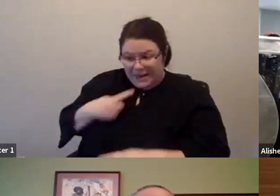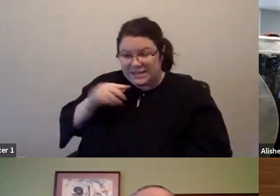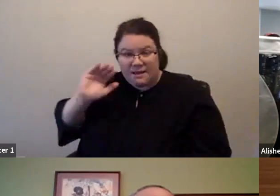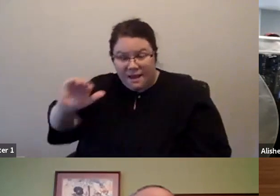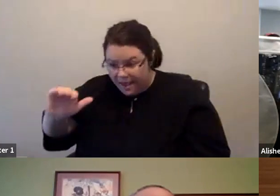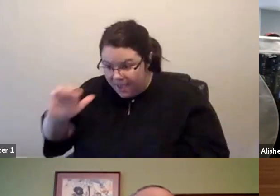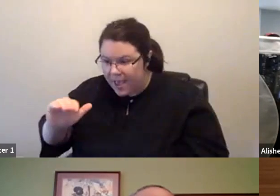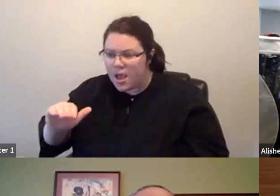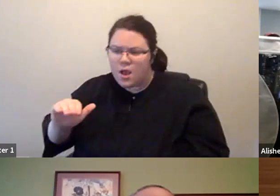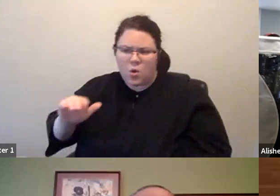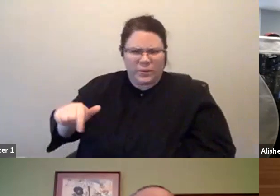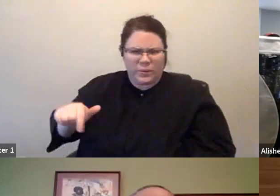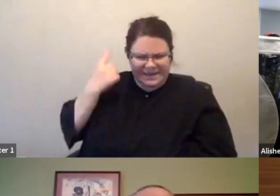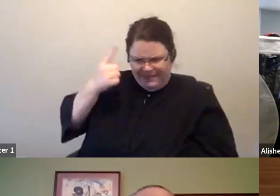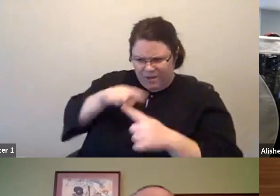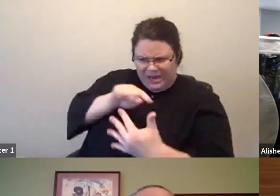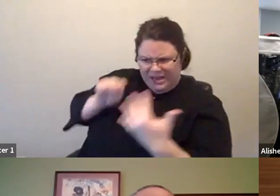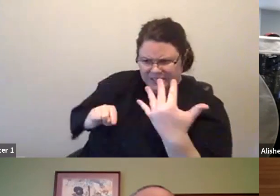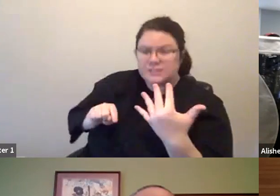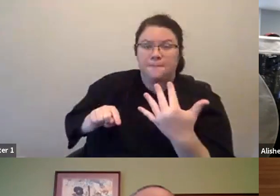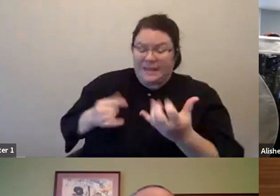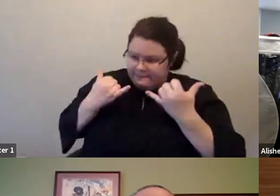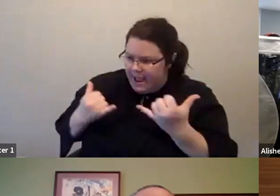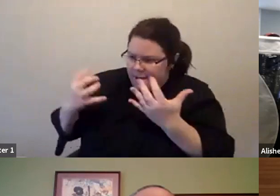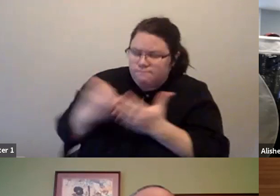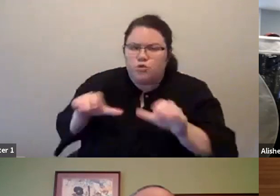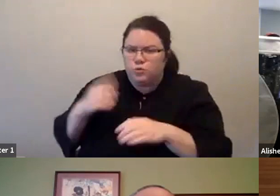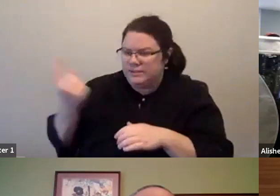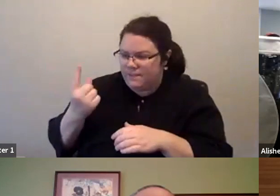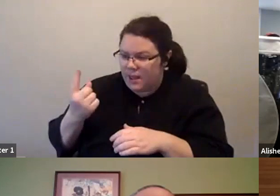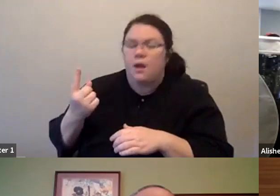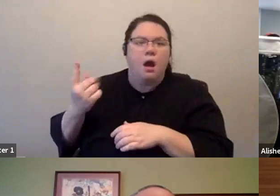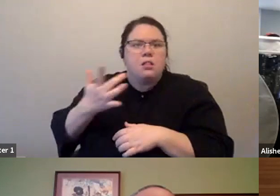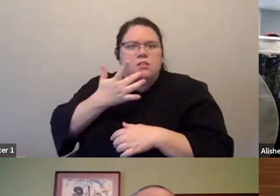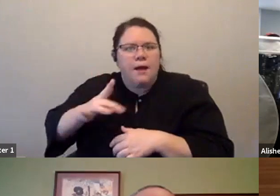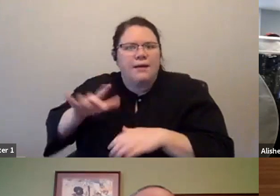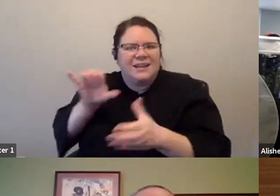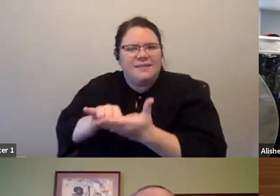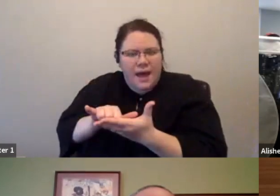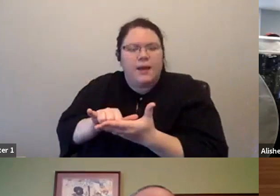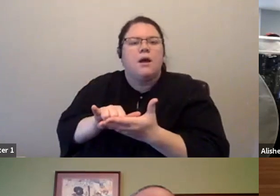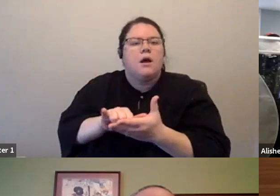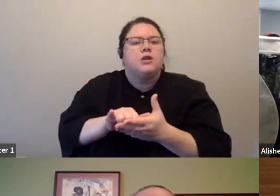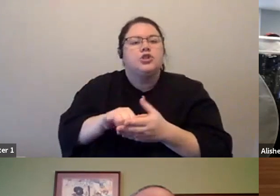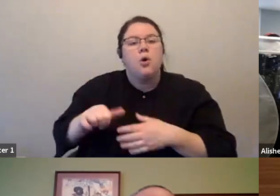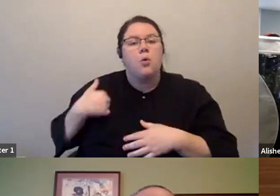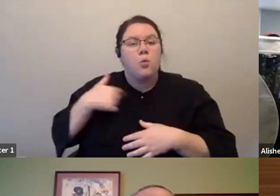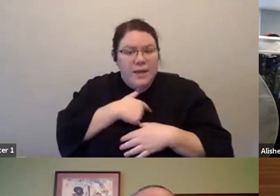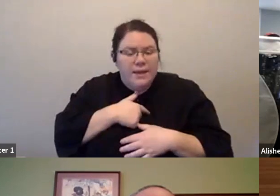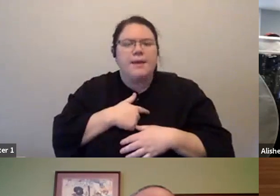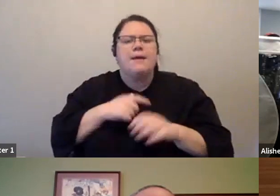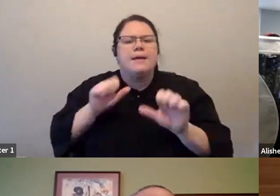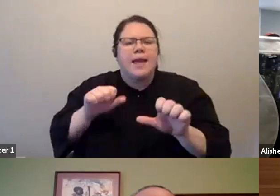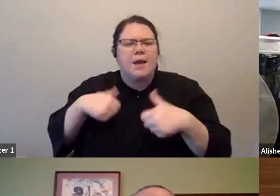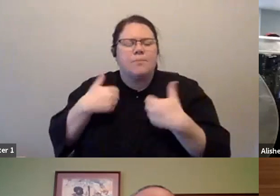be thinking about, and let's be proactive and put things in place. And so I think that, you know, that's another way that D&I practitioners add value, is that in